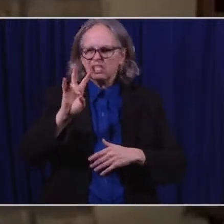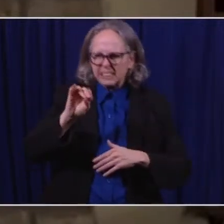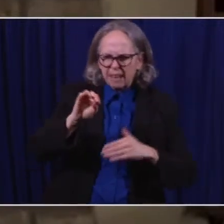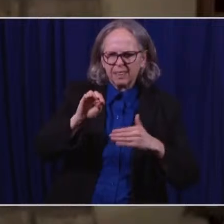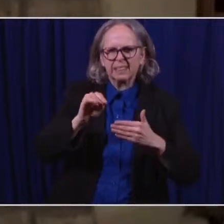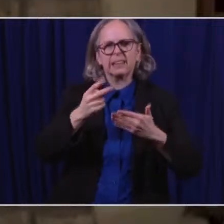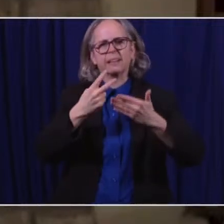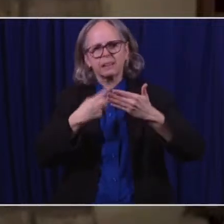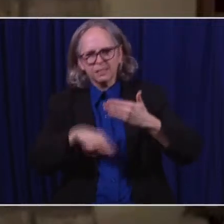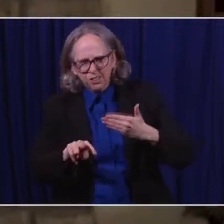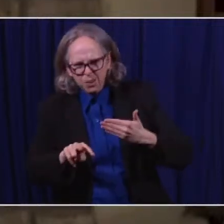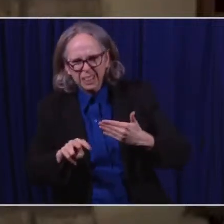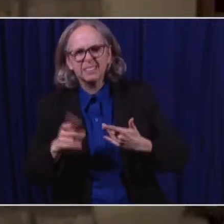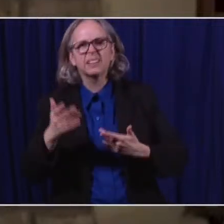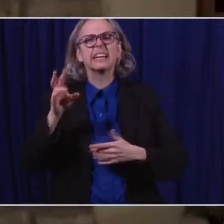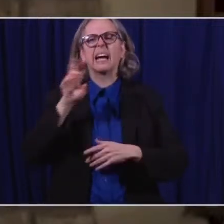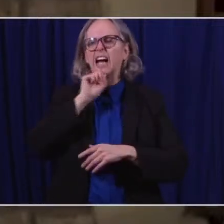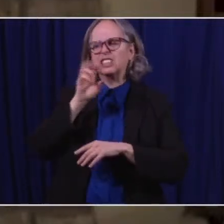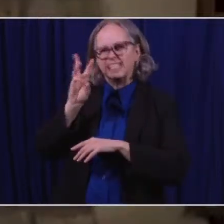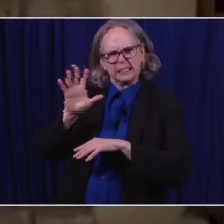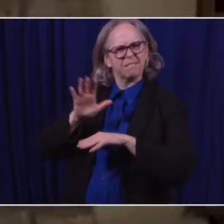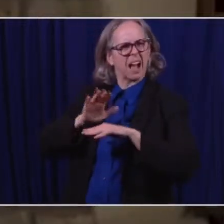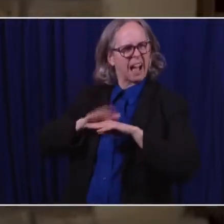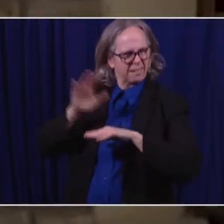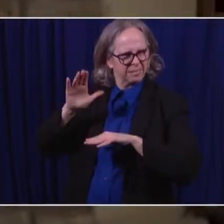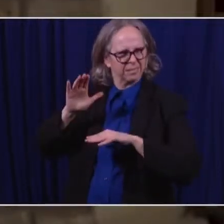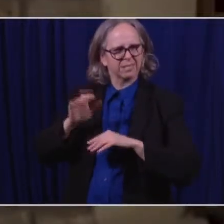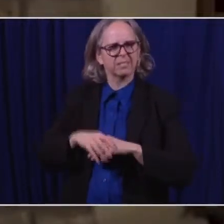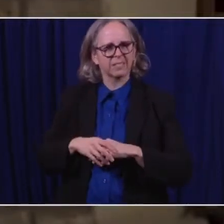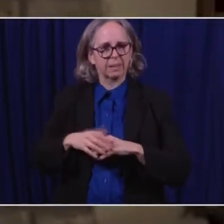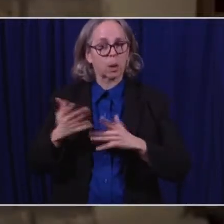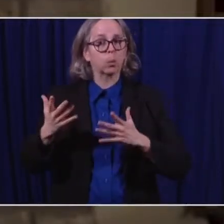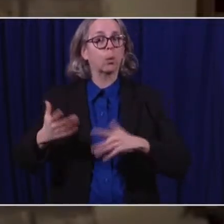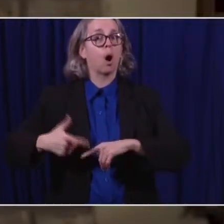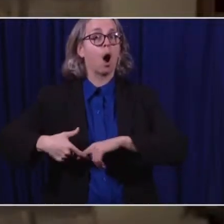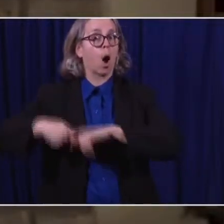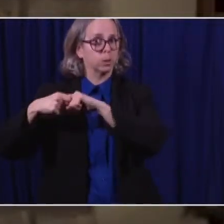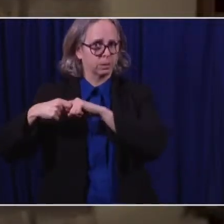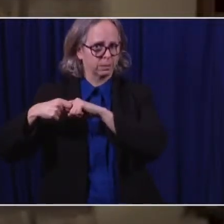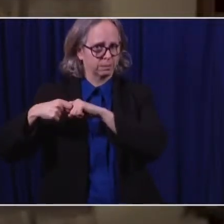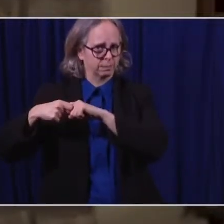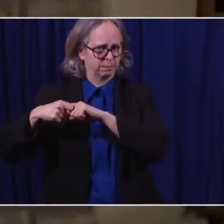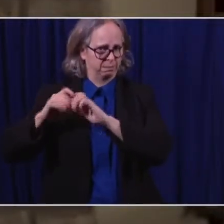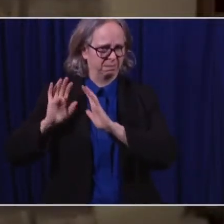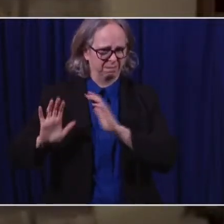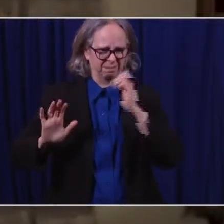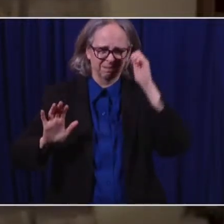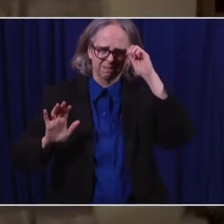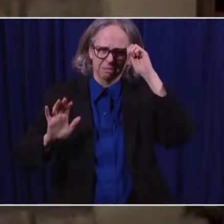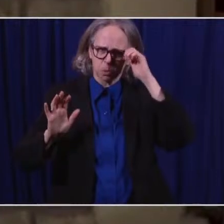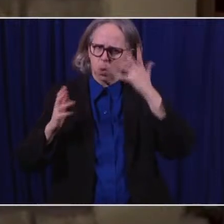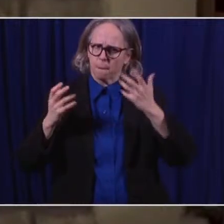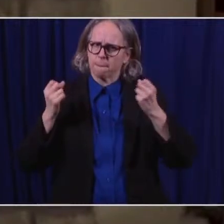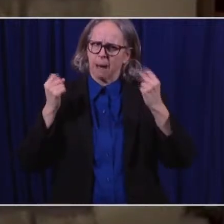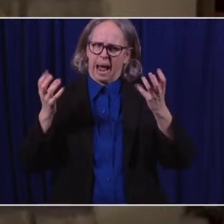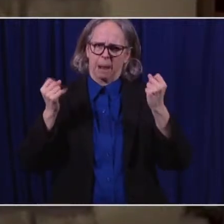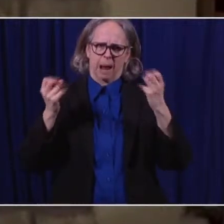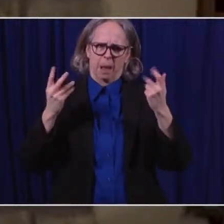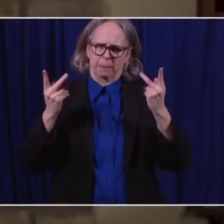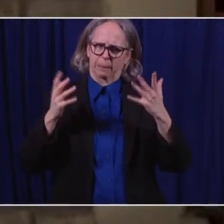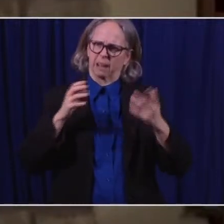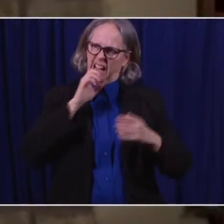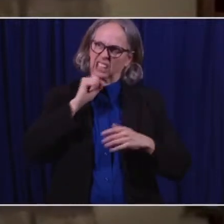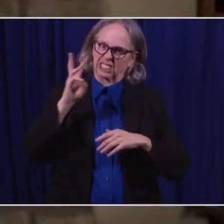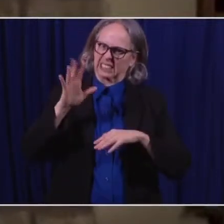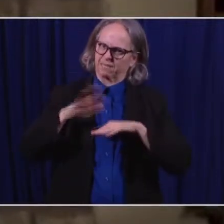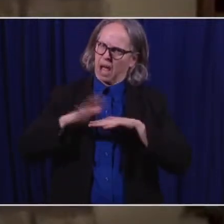that 65 and older, and then we'll hold right there at 65 because we know that that is a very large group from 65 up.